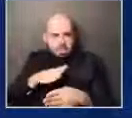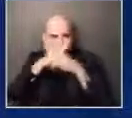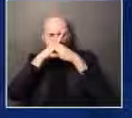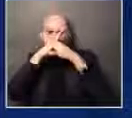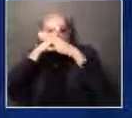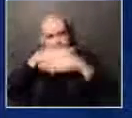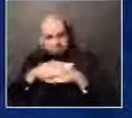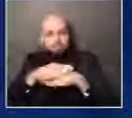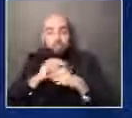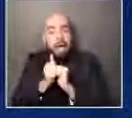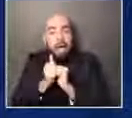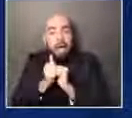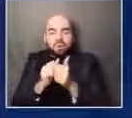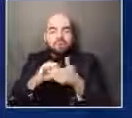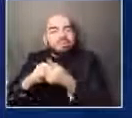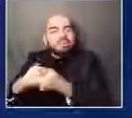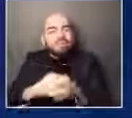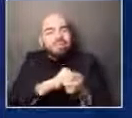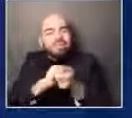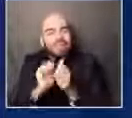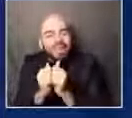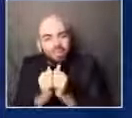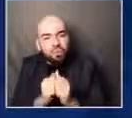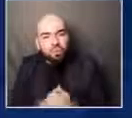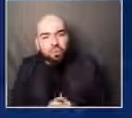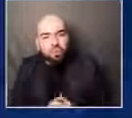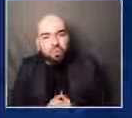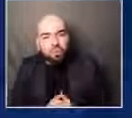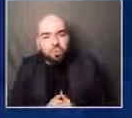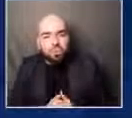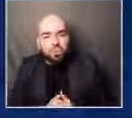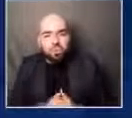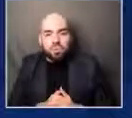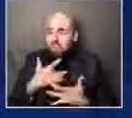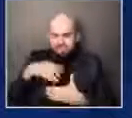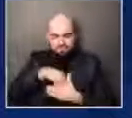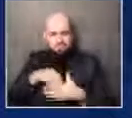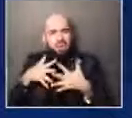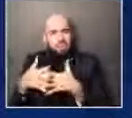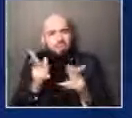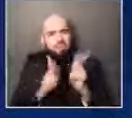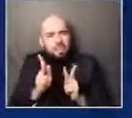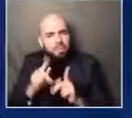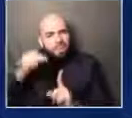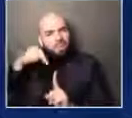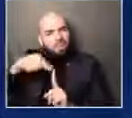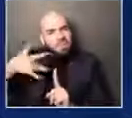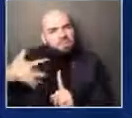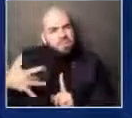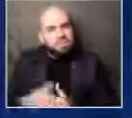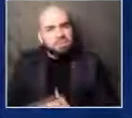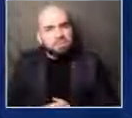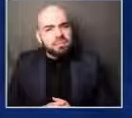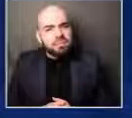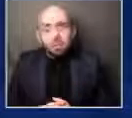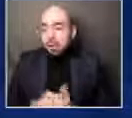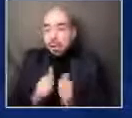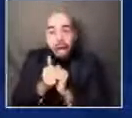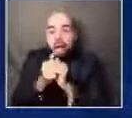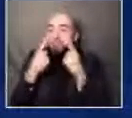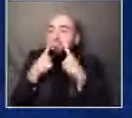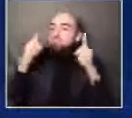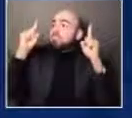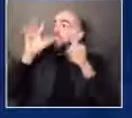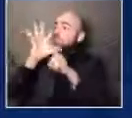know, that's the character of patriots. That's the character of America. We have to do this together.